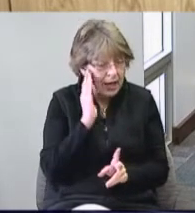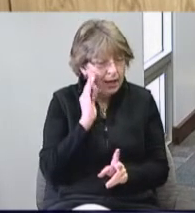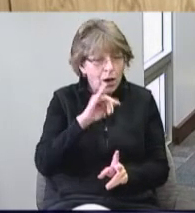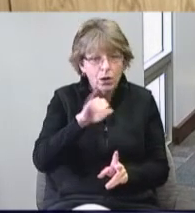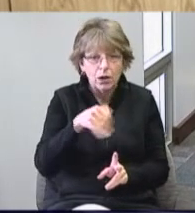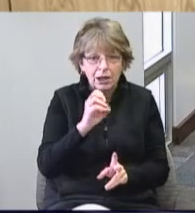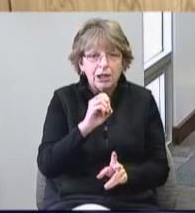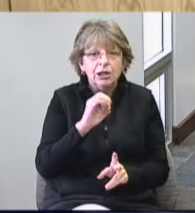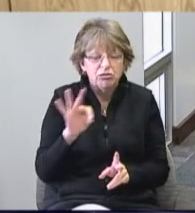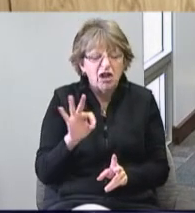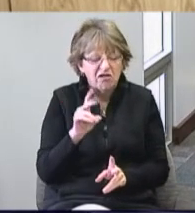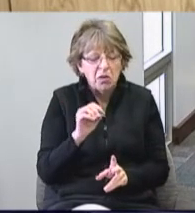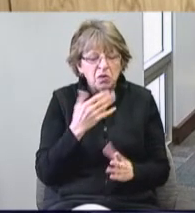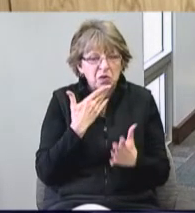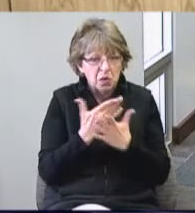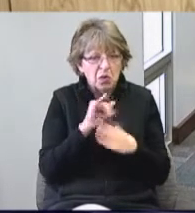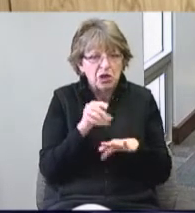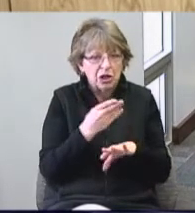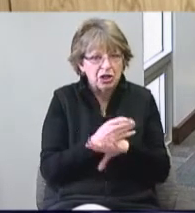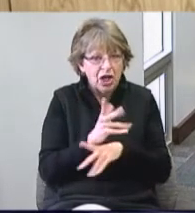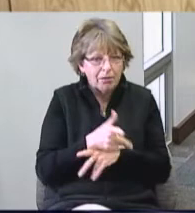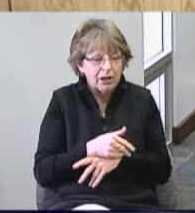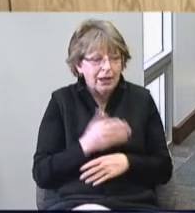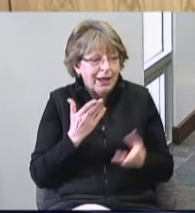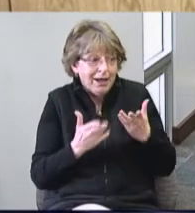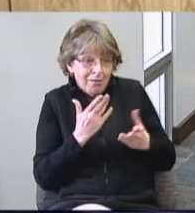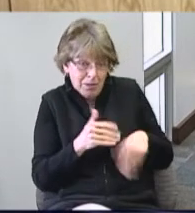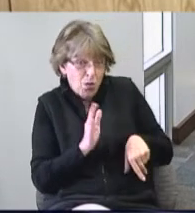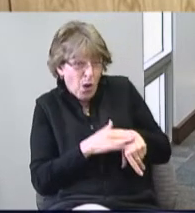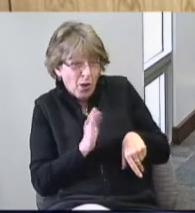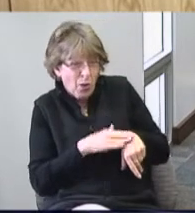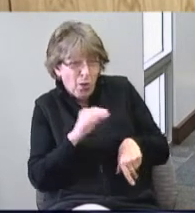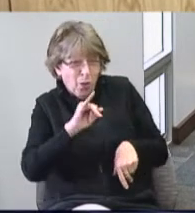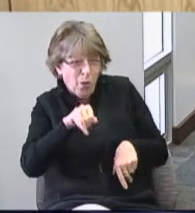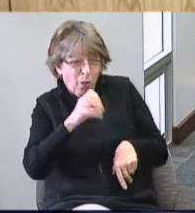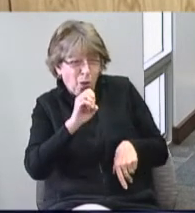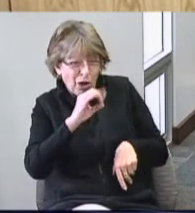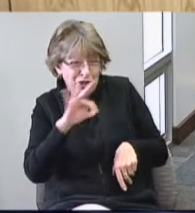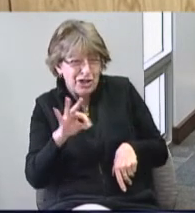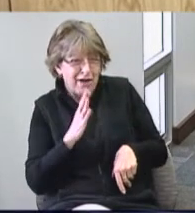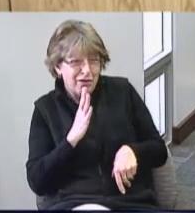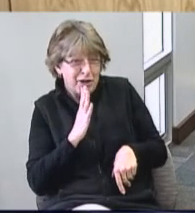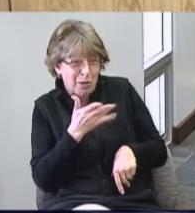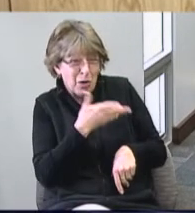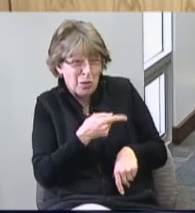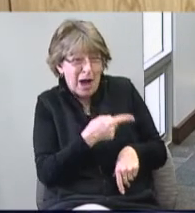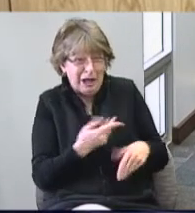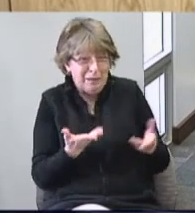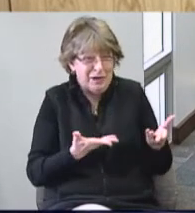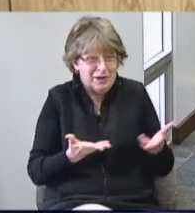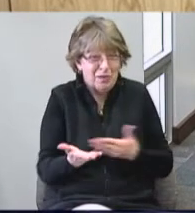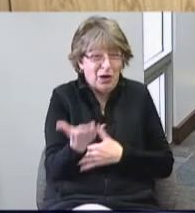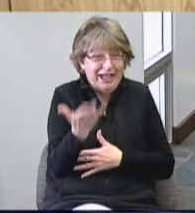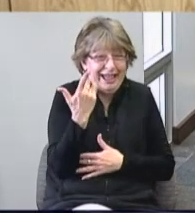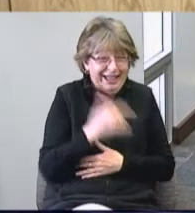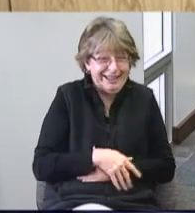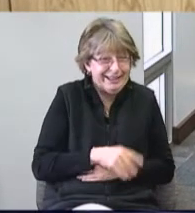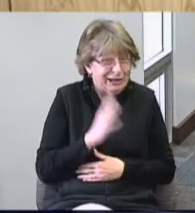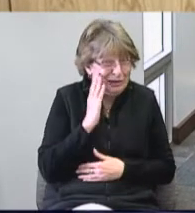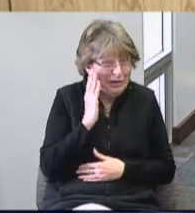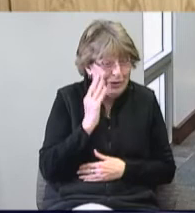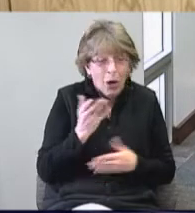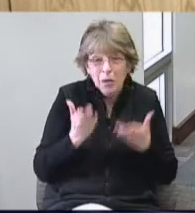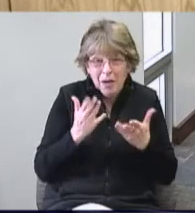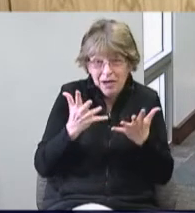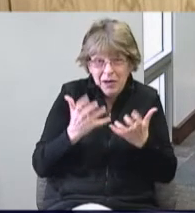questions, so very good. You might want to warn Jeff we had this conversation. Sorry about He's that. aware, So you yeah. can take a couple of knows, huh? vacation days and,